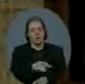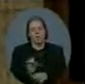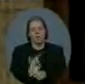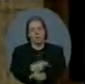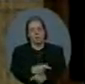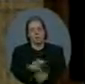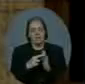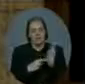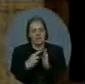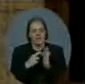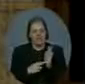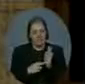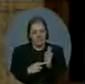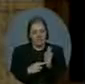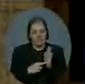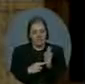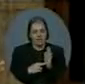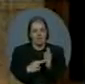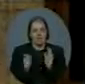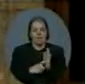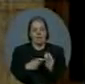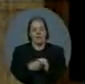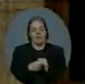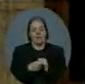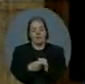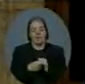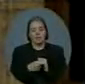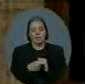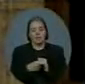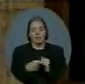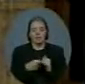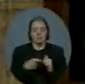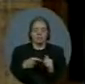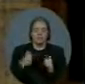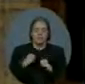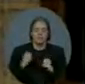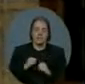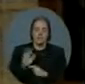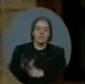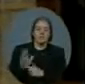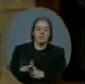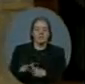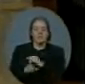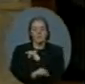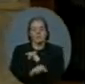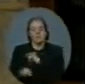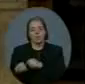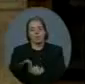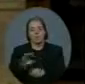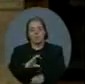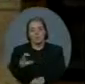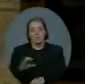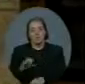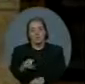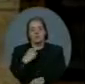they've tried to intimidate officials. Now, they promised the Canadian public that they would set a higher bar than the corrupt old Liberals, and they